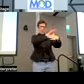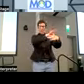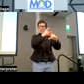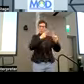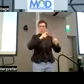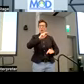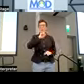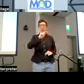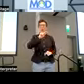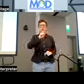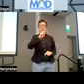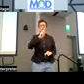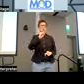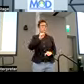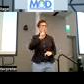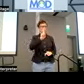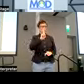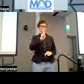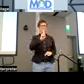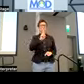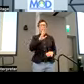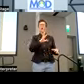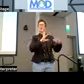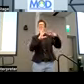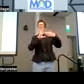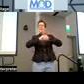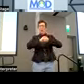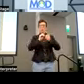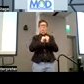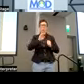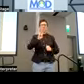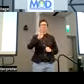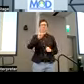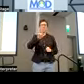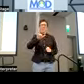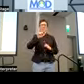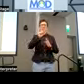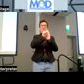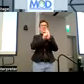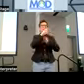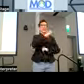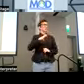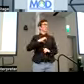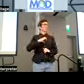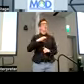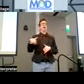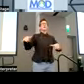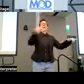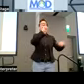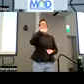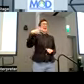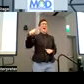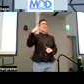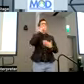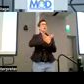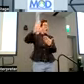U. There was a collaboration with Bay State Council to get the common app accessible so high school students